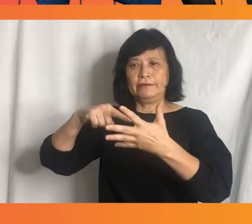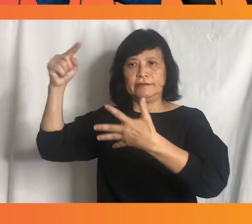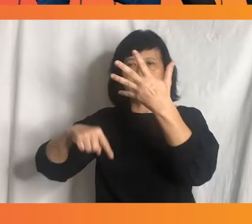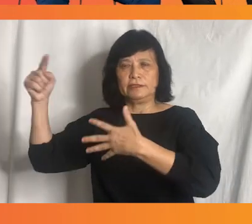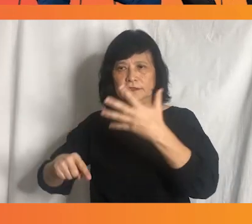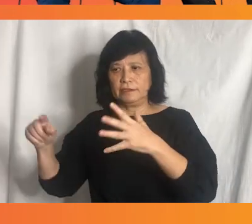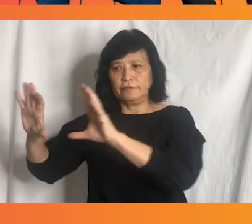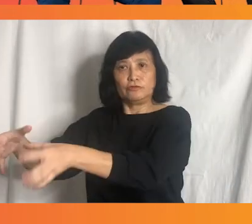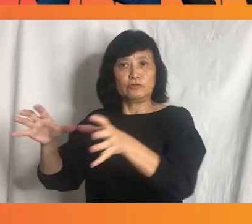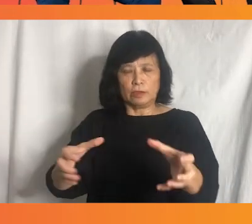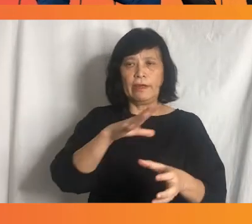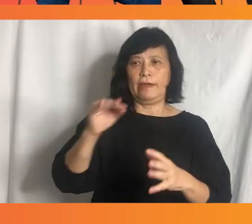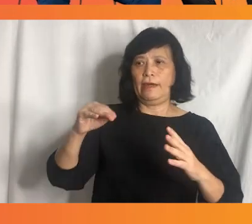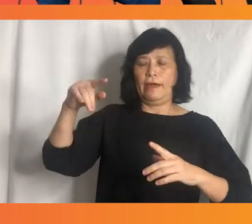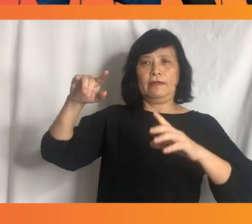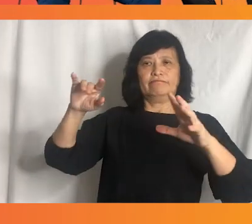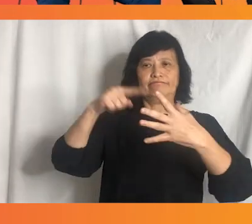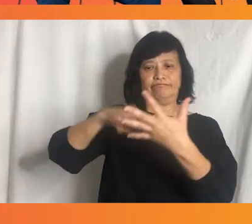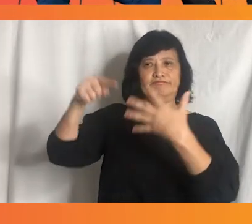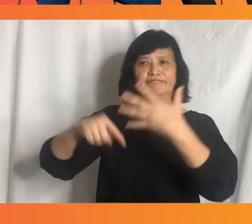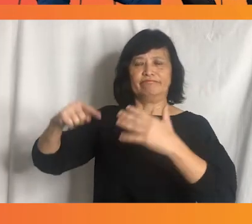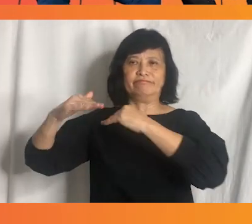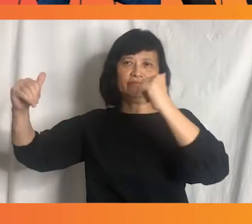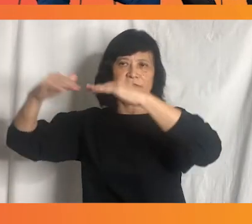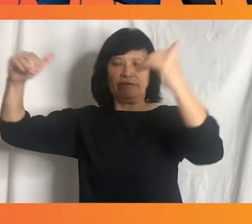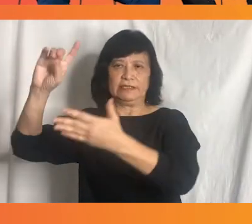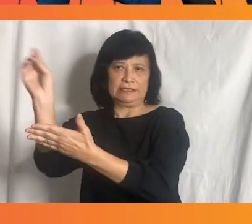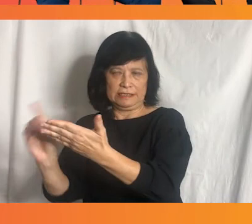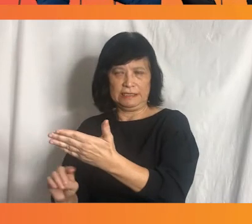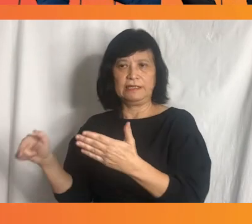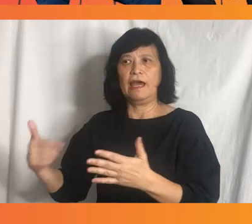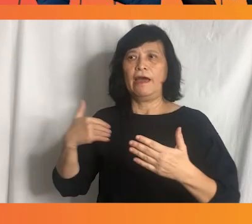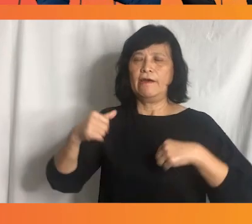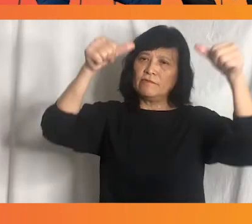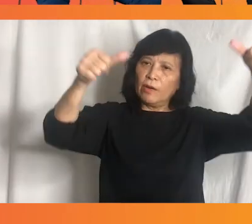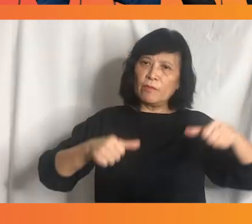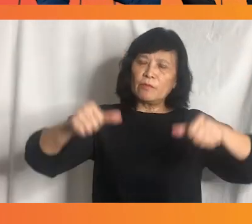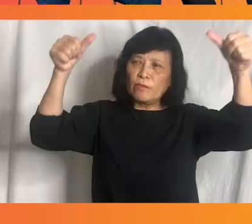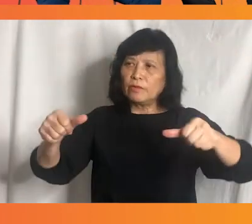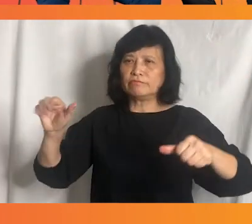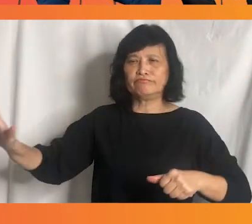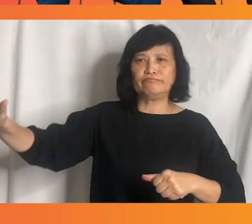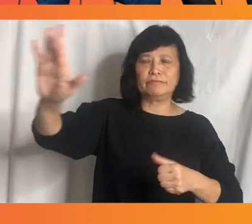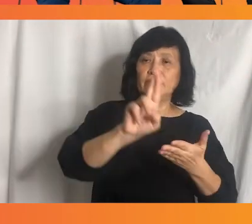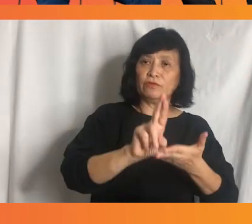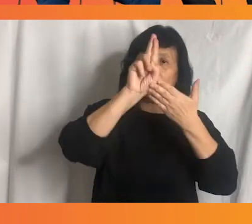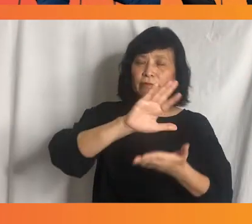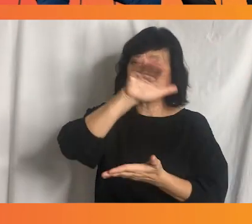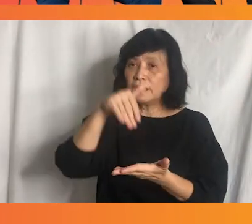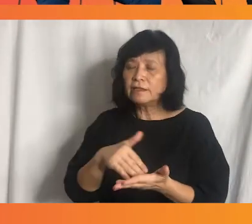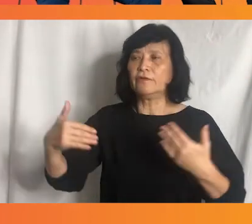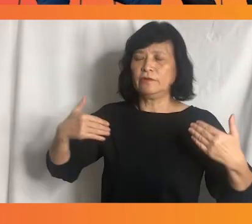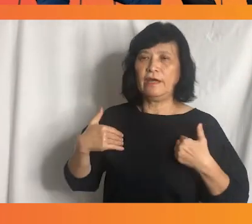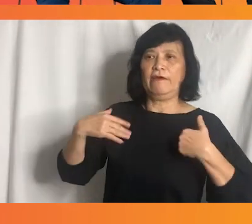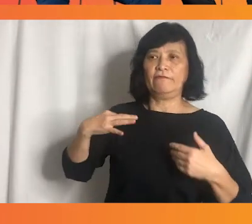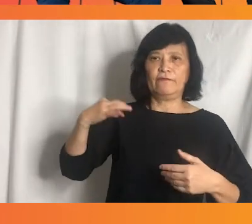multi-component, multi-level environmental design. This includes things like having the posters up across the whole rehab center, making sure we had a